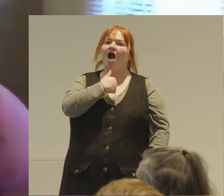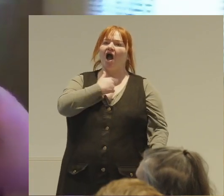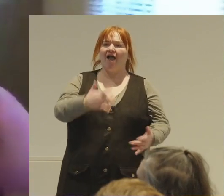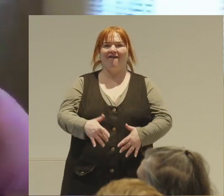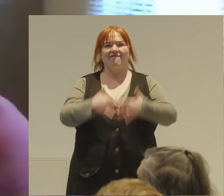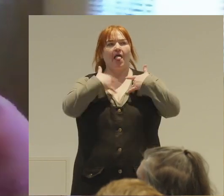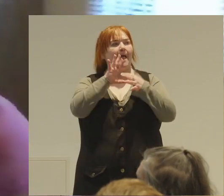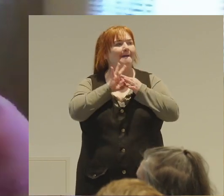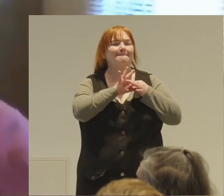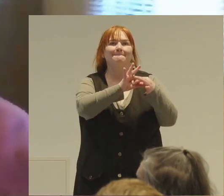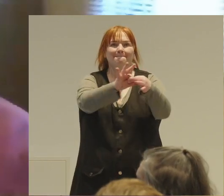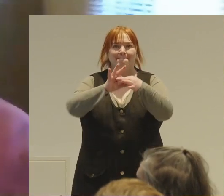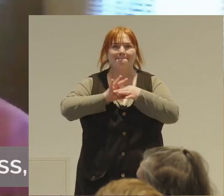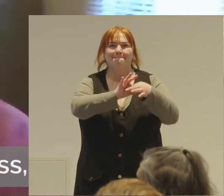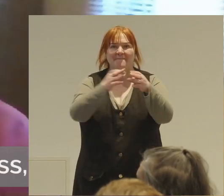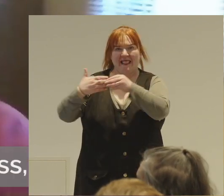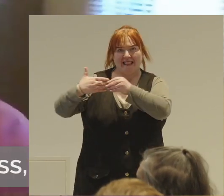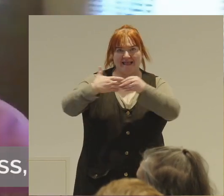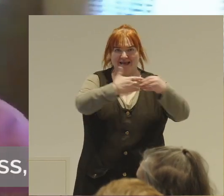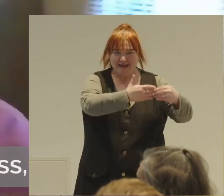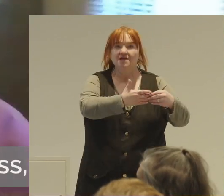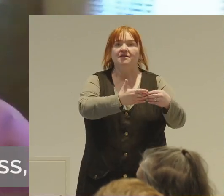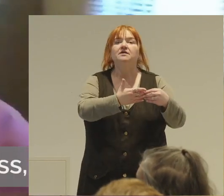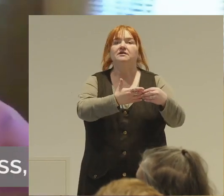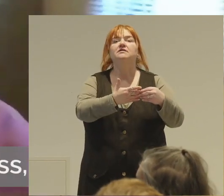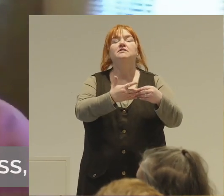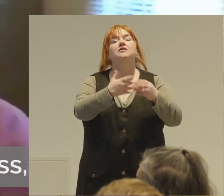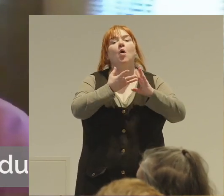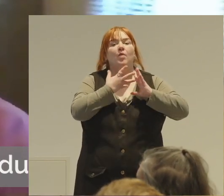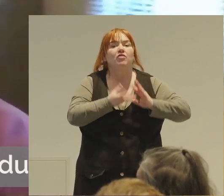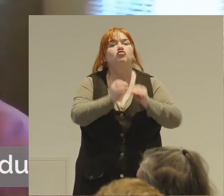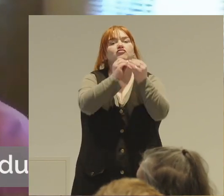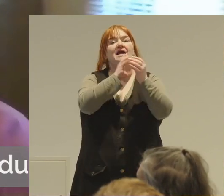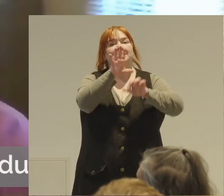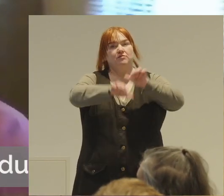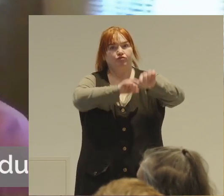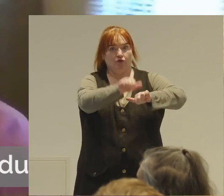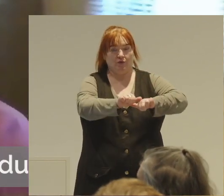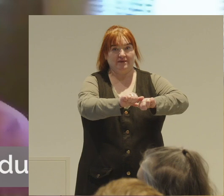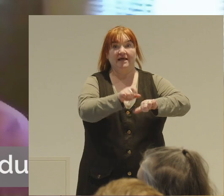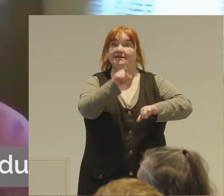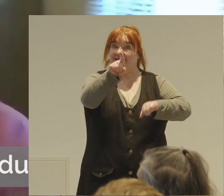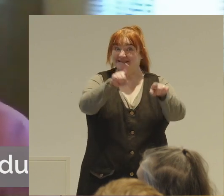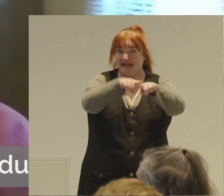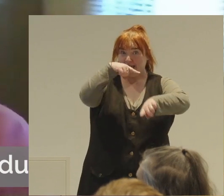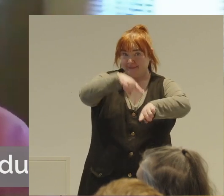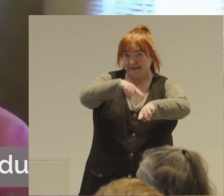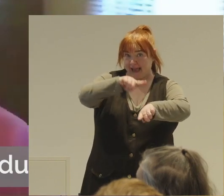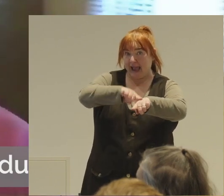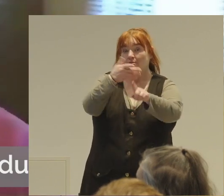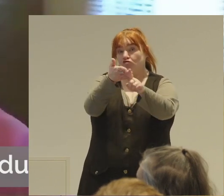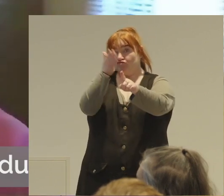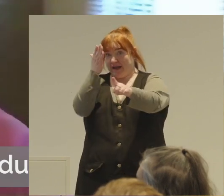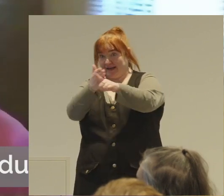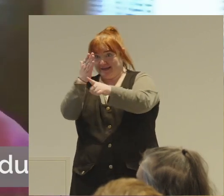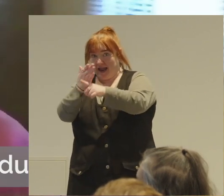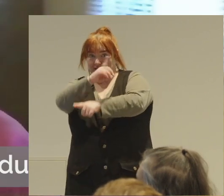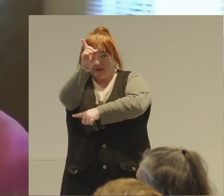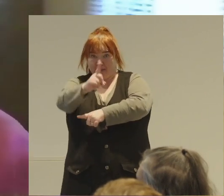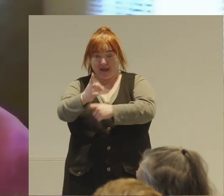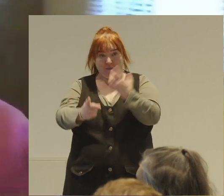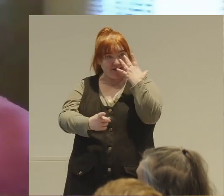am collaborative with those in the creative process, but also recognise people's